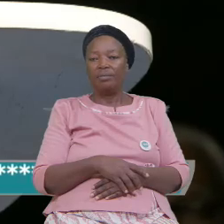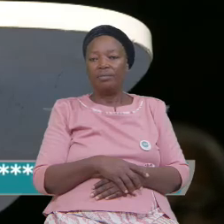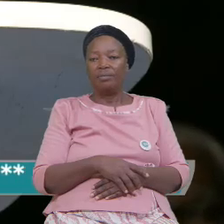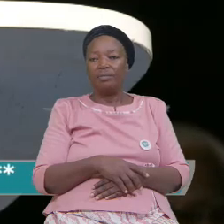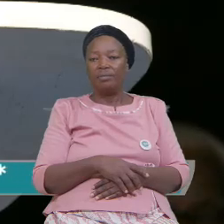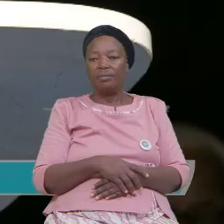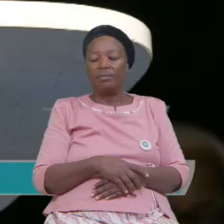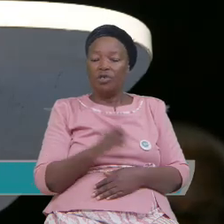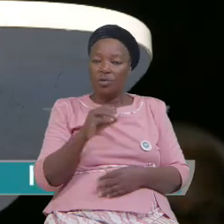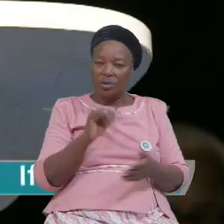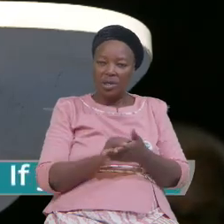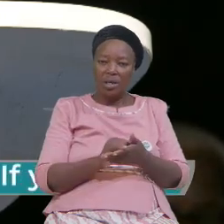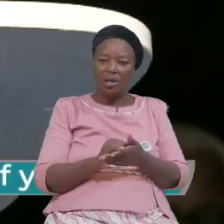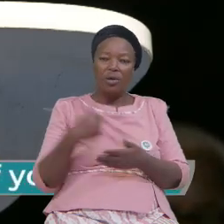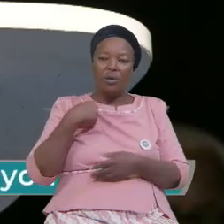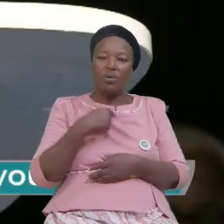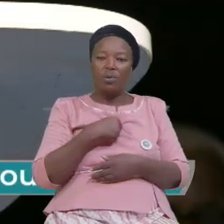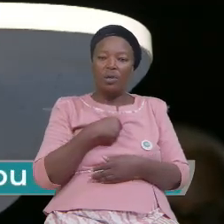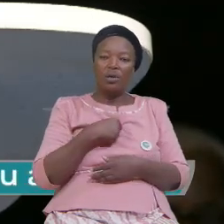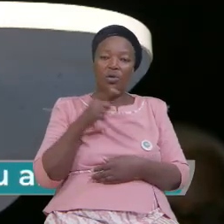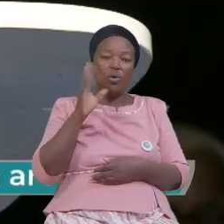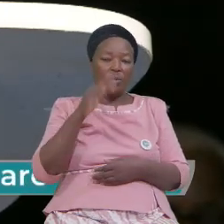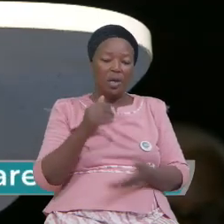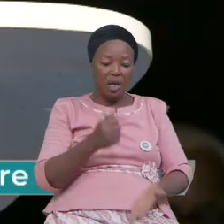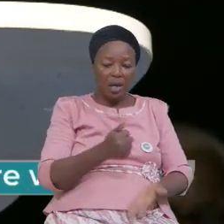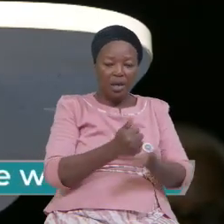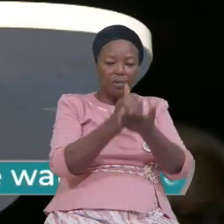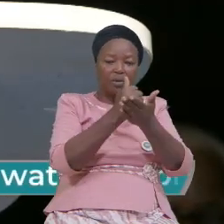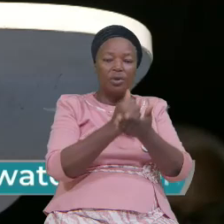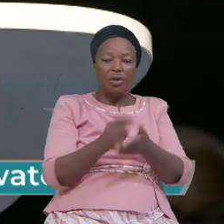so that you will help those